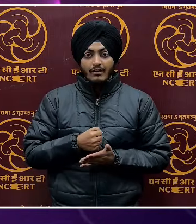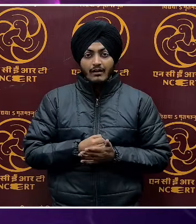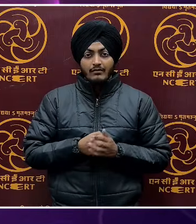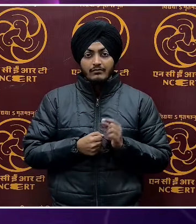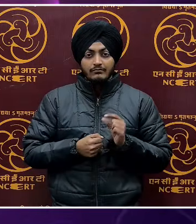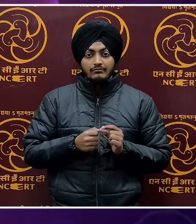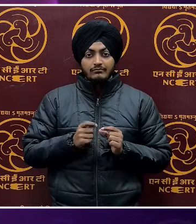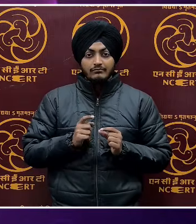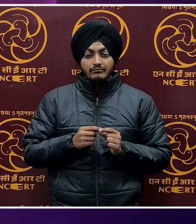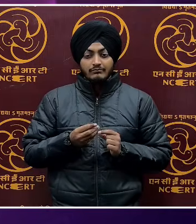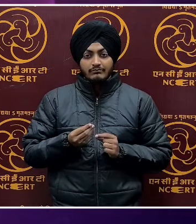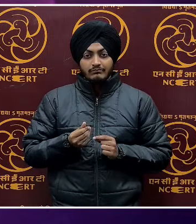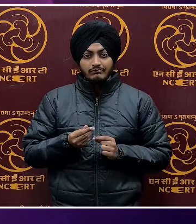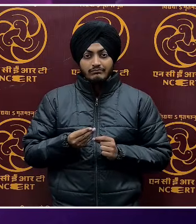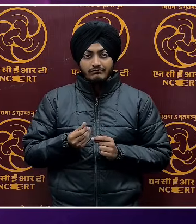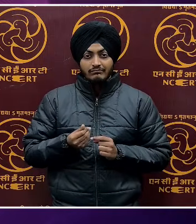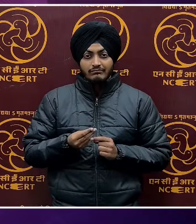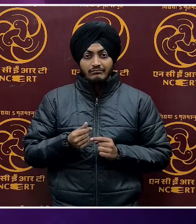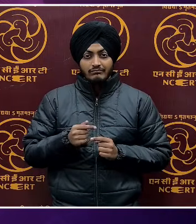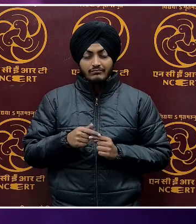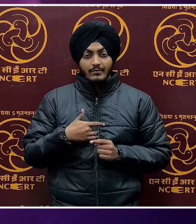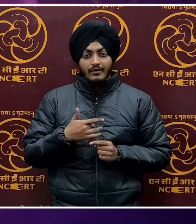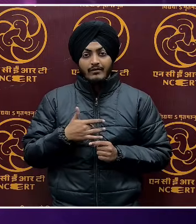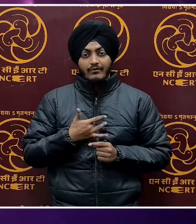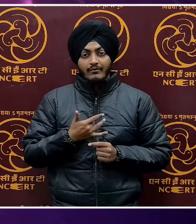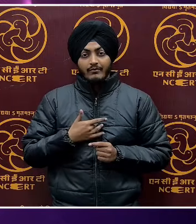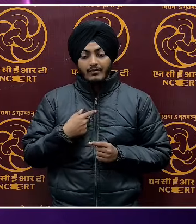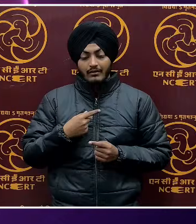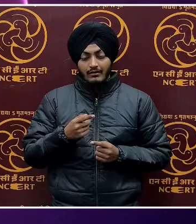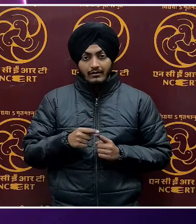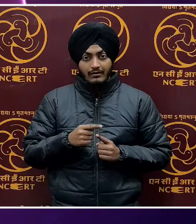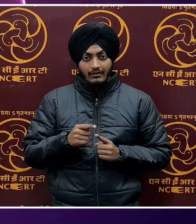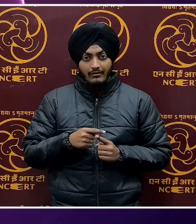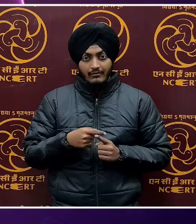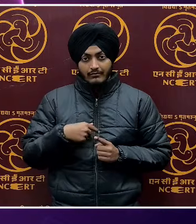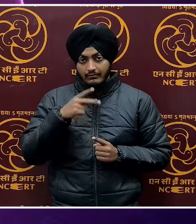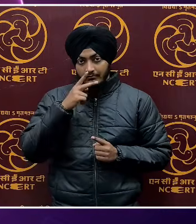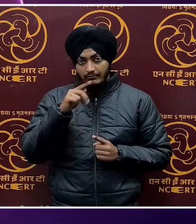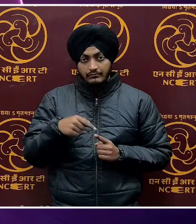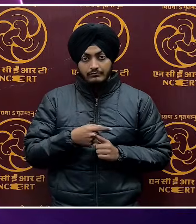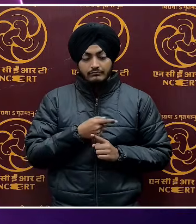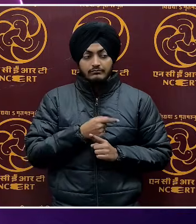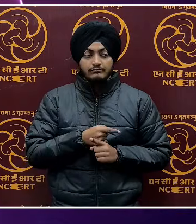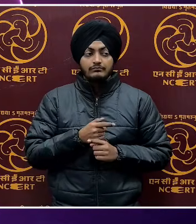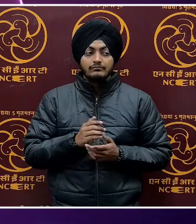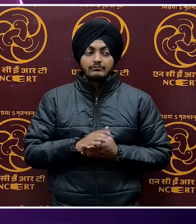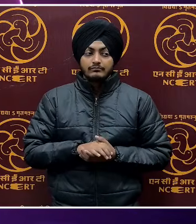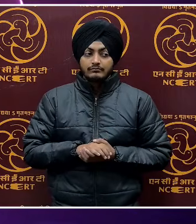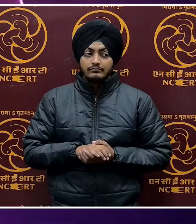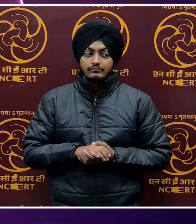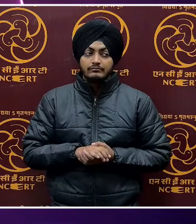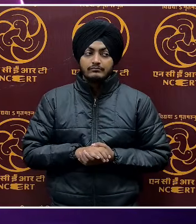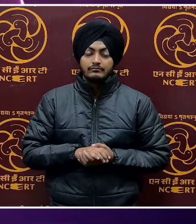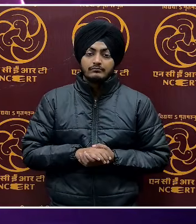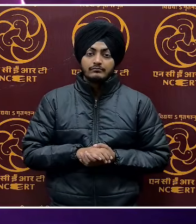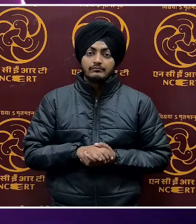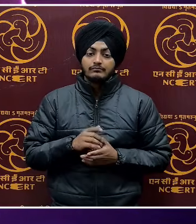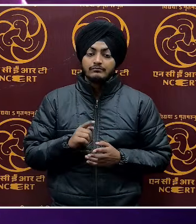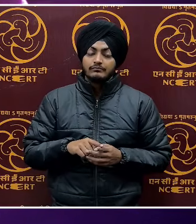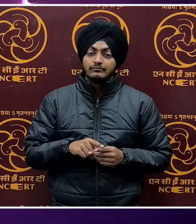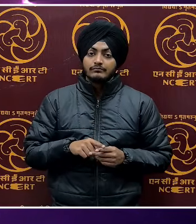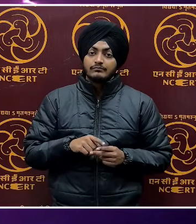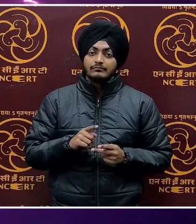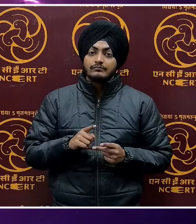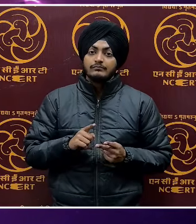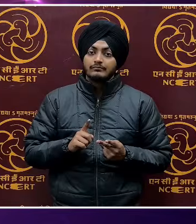are particles. I can feel, I can count them. So it will go to the grain section. Grain section, absolutely correct. This one will also go